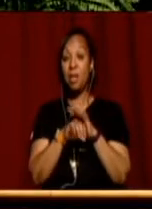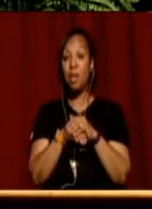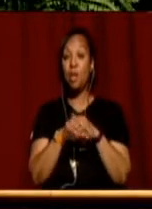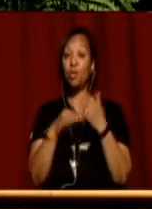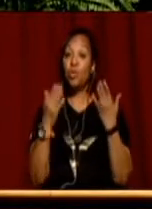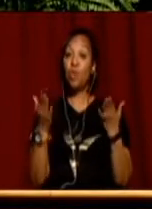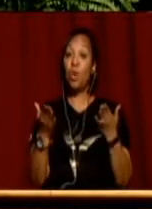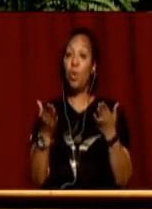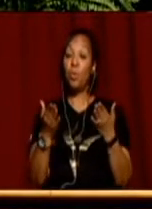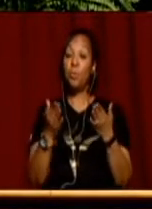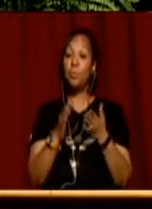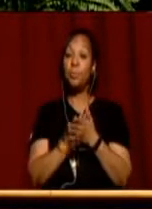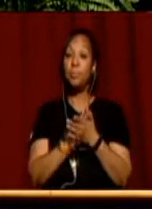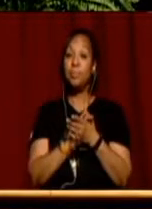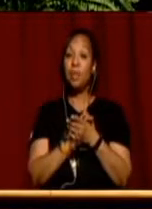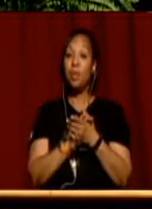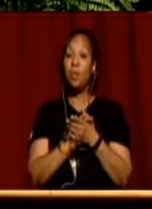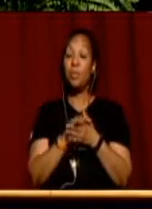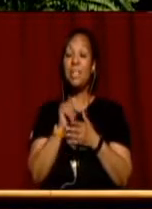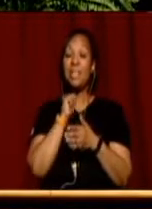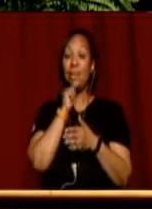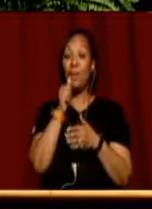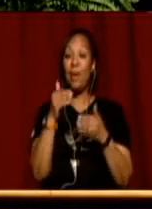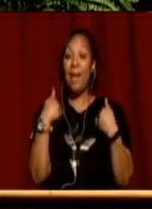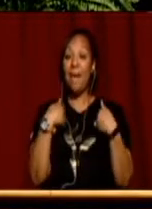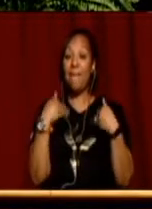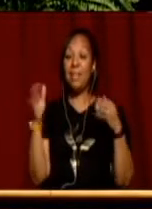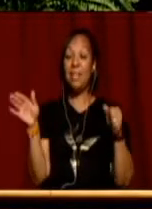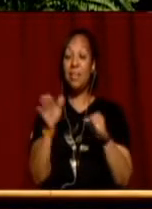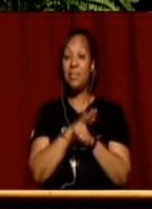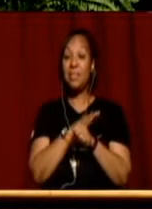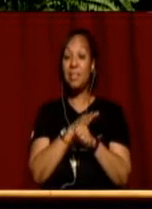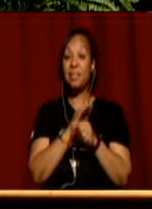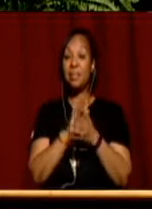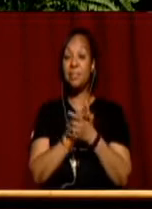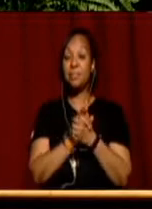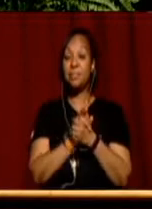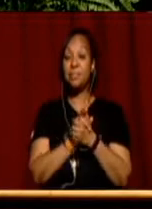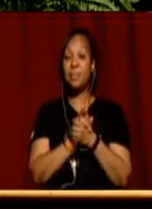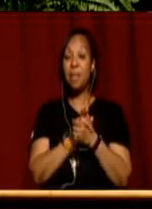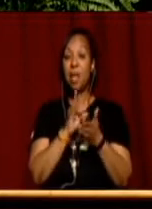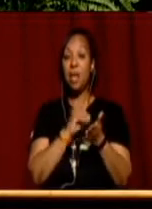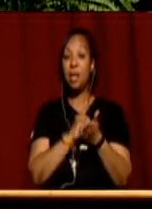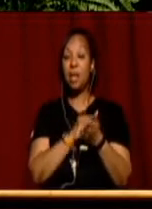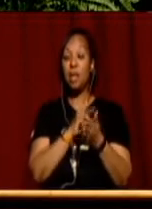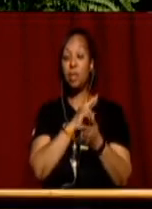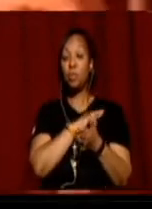So, and we still don't have enough tests to do testing on demand. Dr. Rubin?